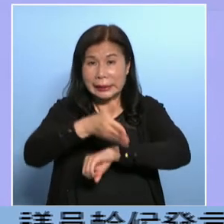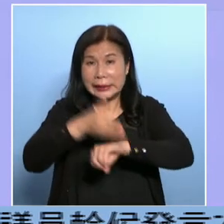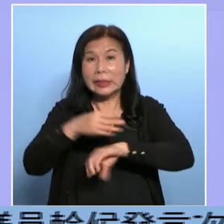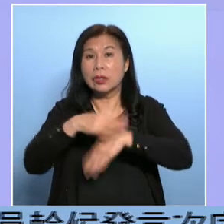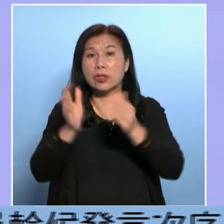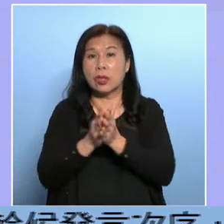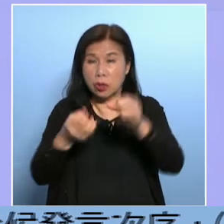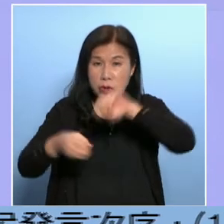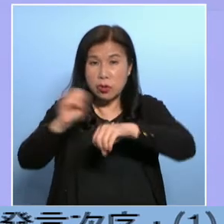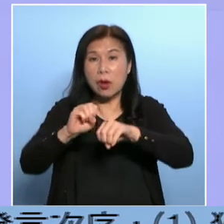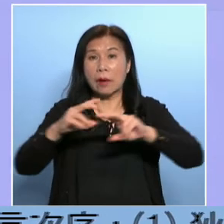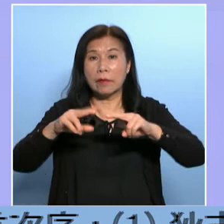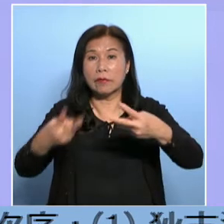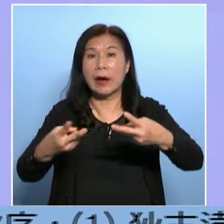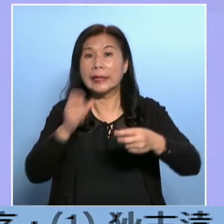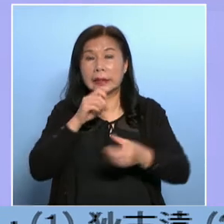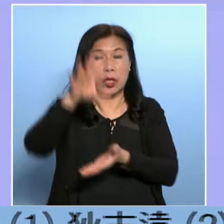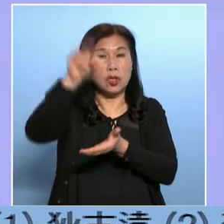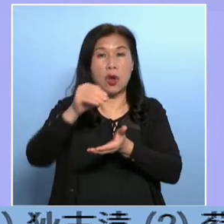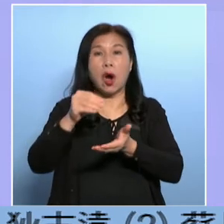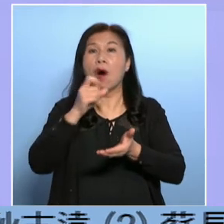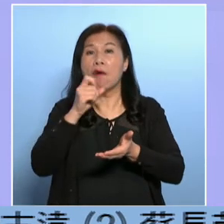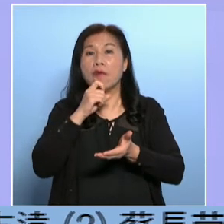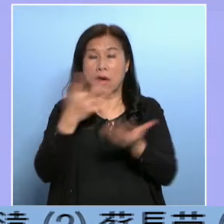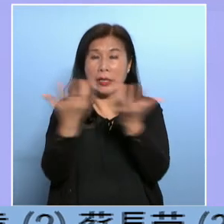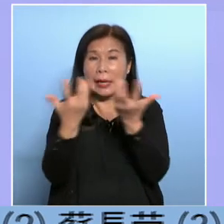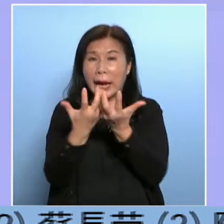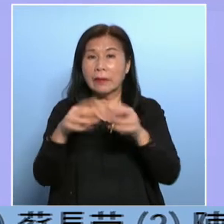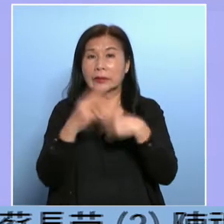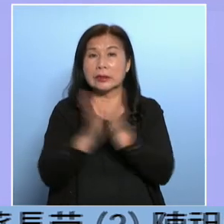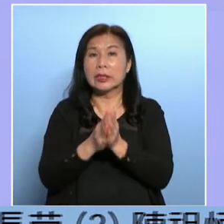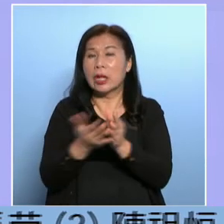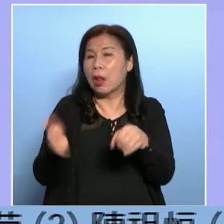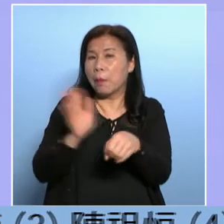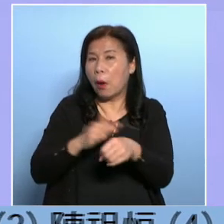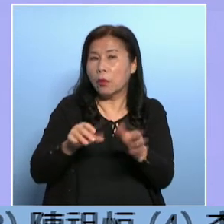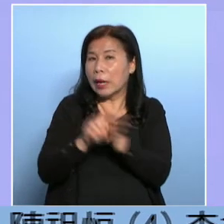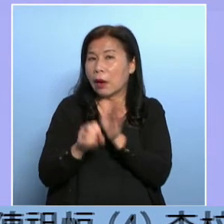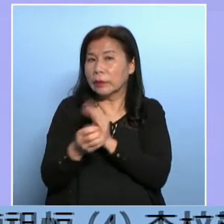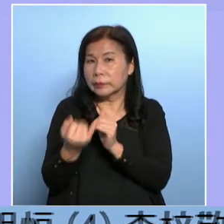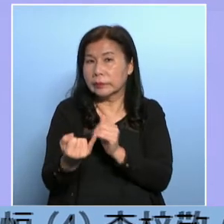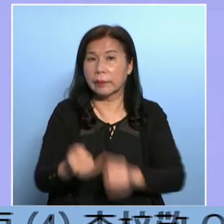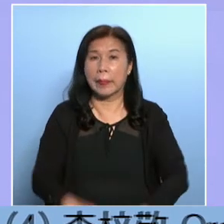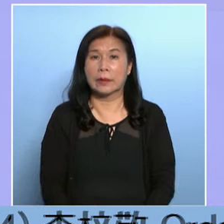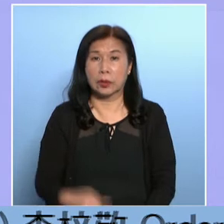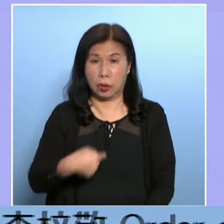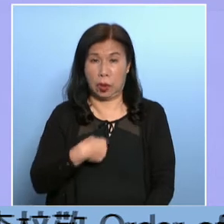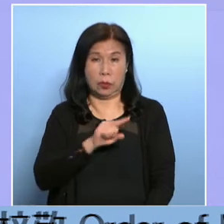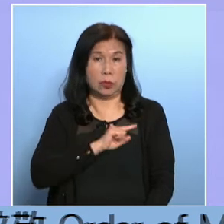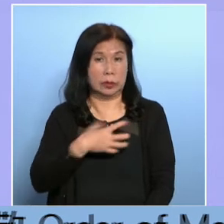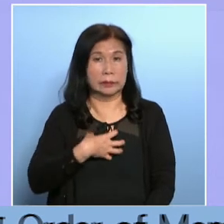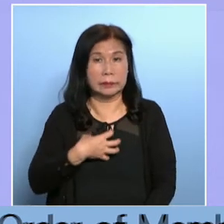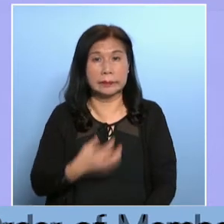We have a huge potential in this. We need to leverage the big data. We need to see and how do we make up for